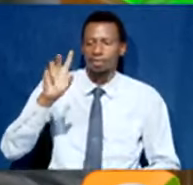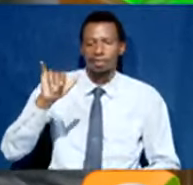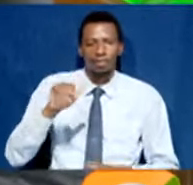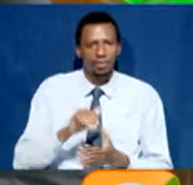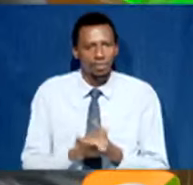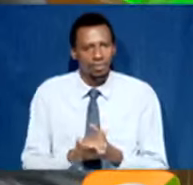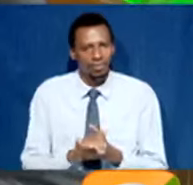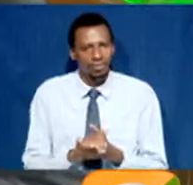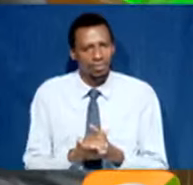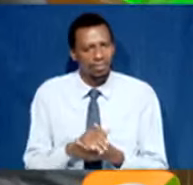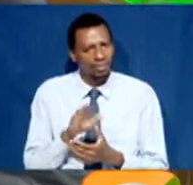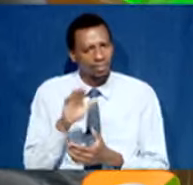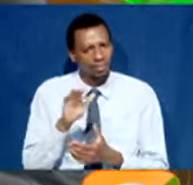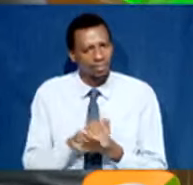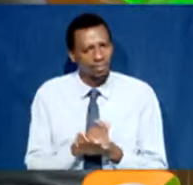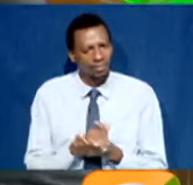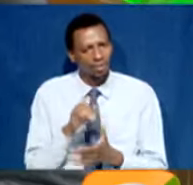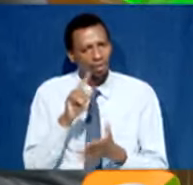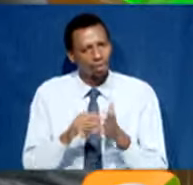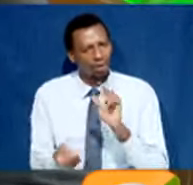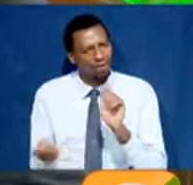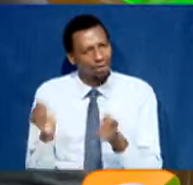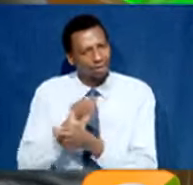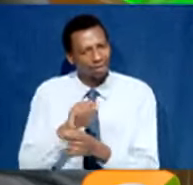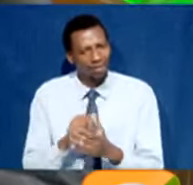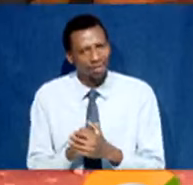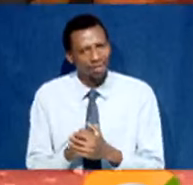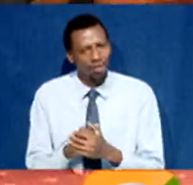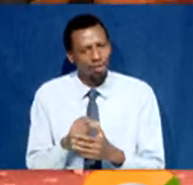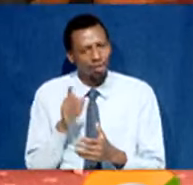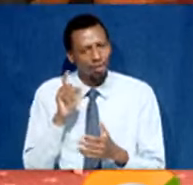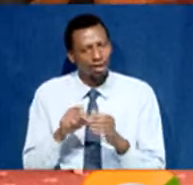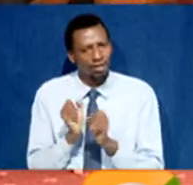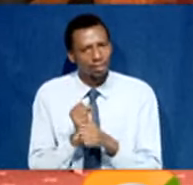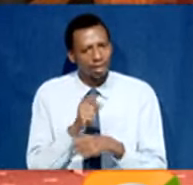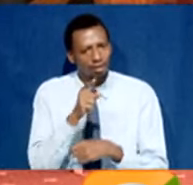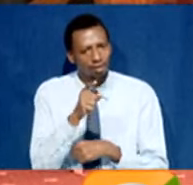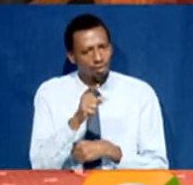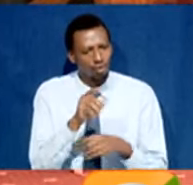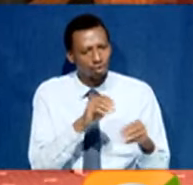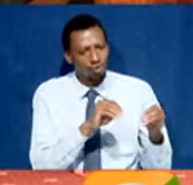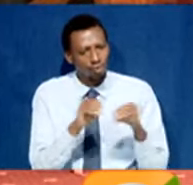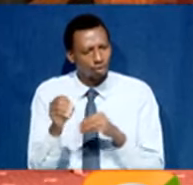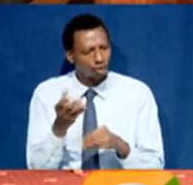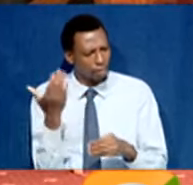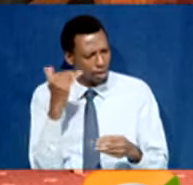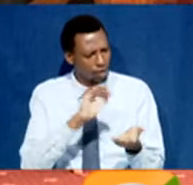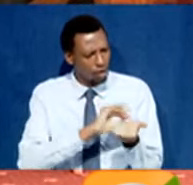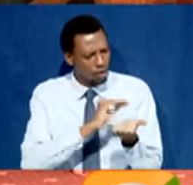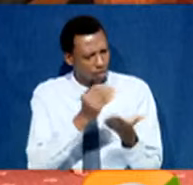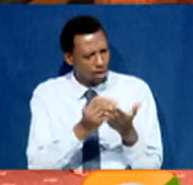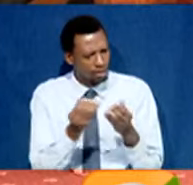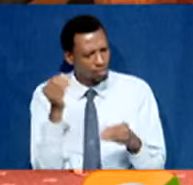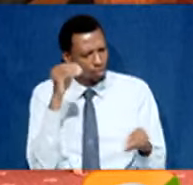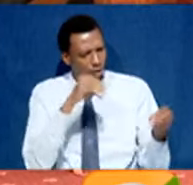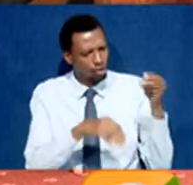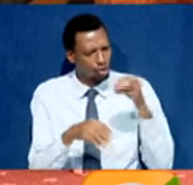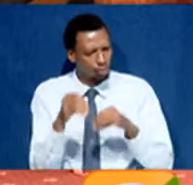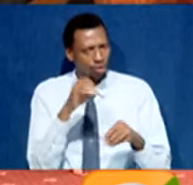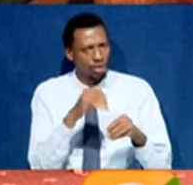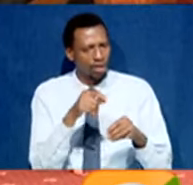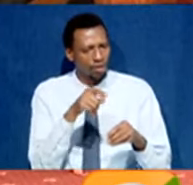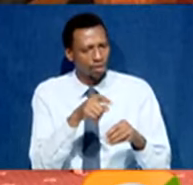What really changed, and what caused you to move from a fund, which was really, really contributory, to